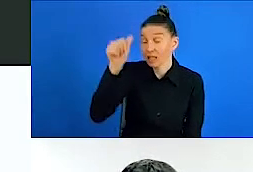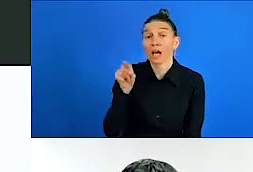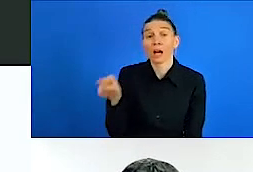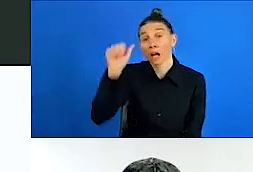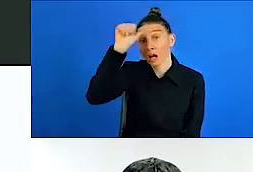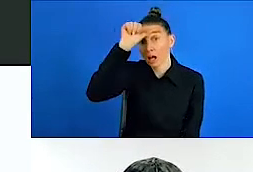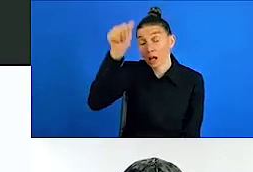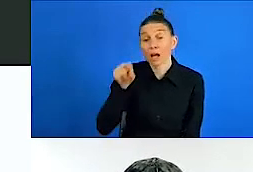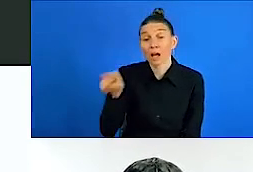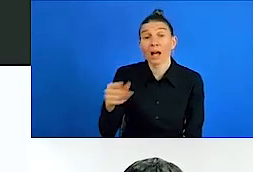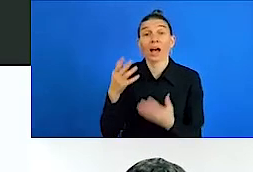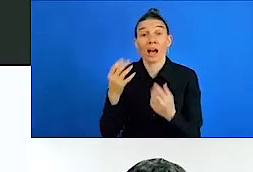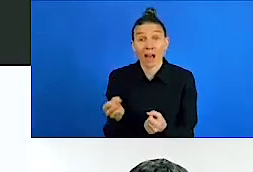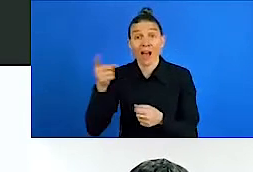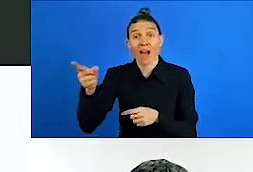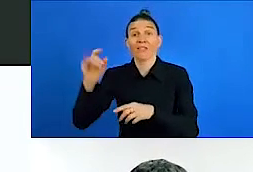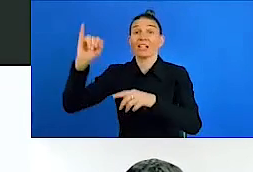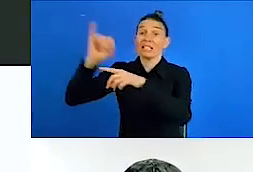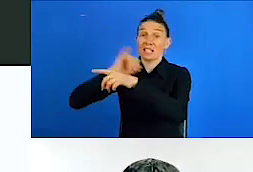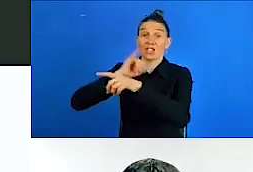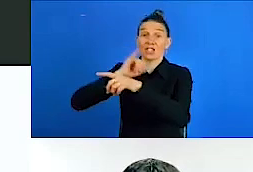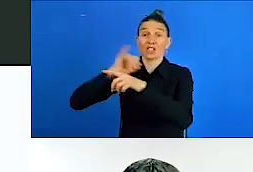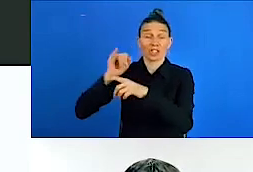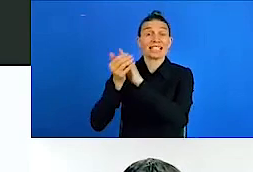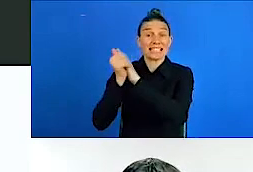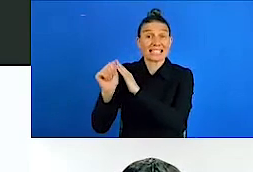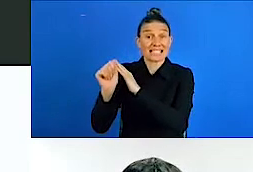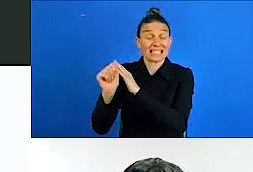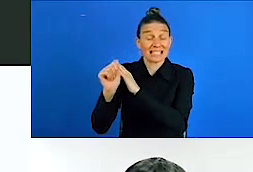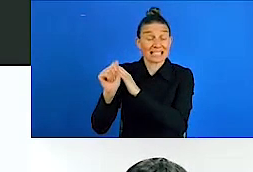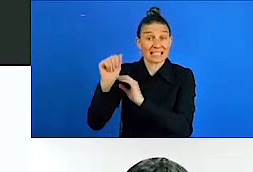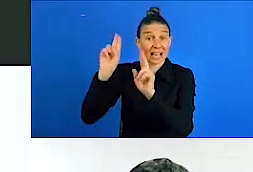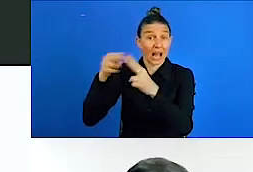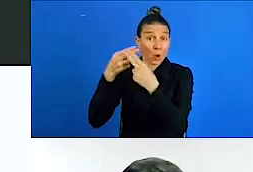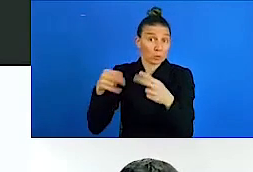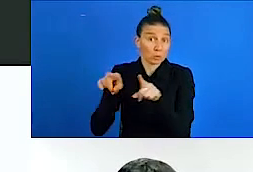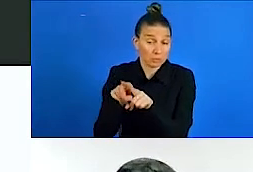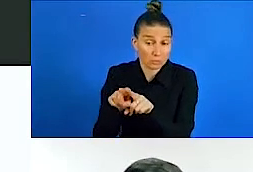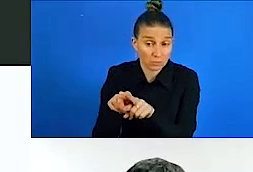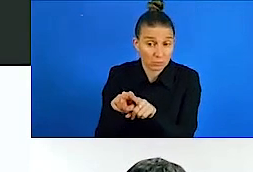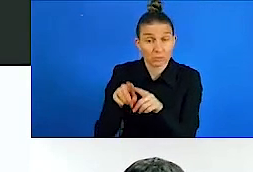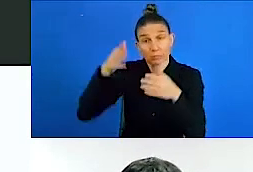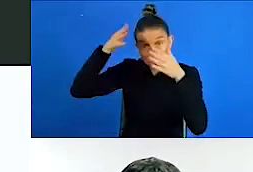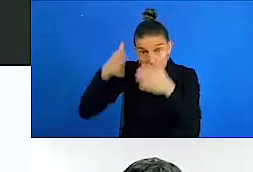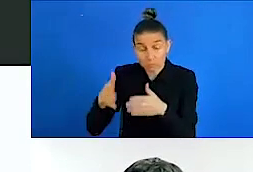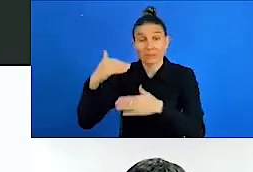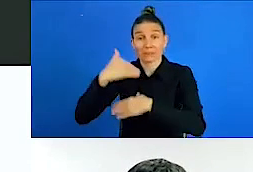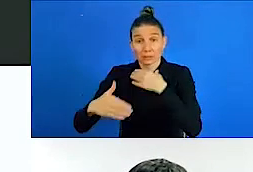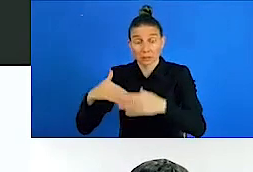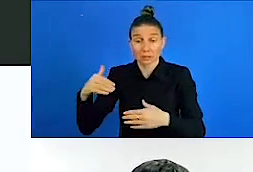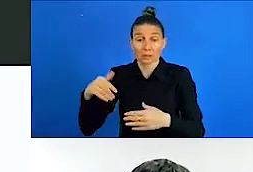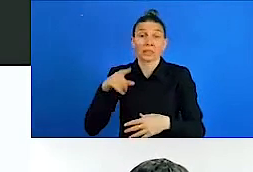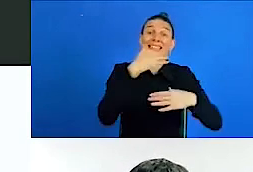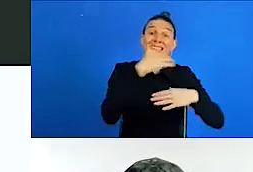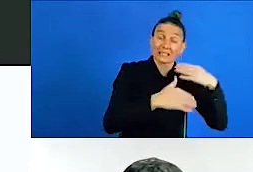they have industry skills council for the Disability Industry Skills Council,